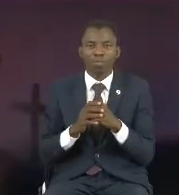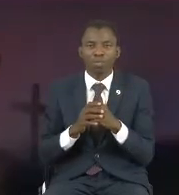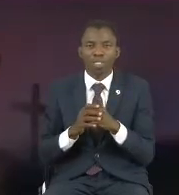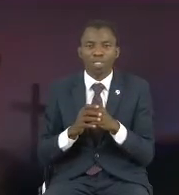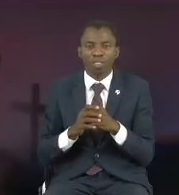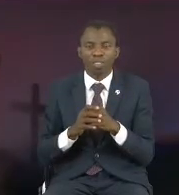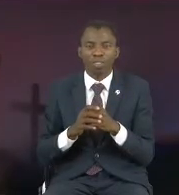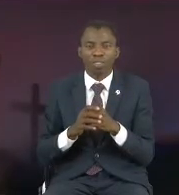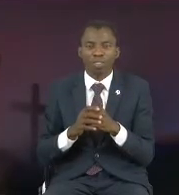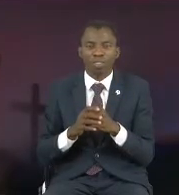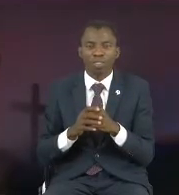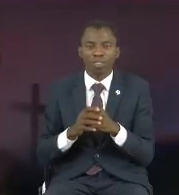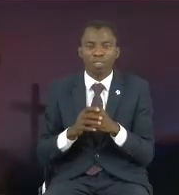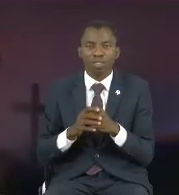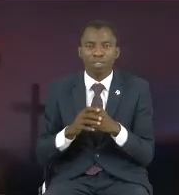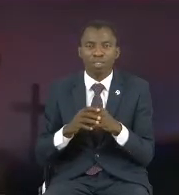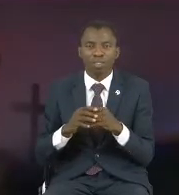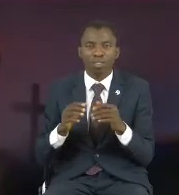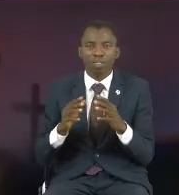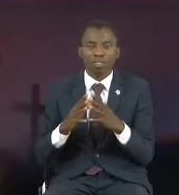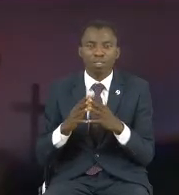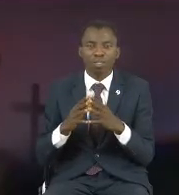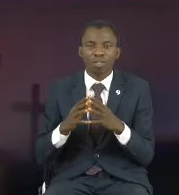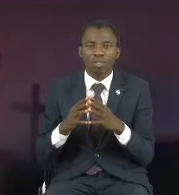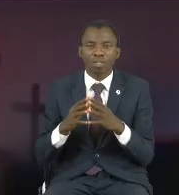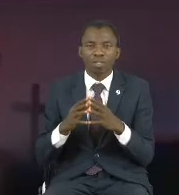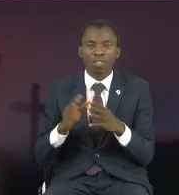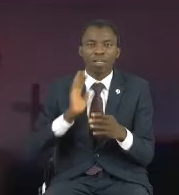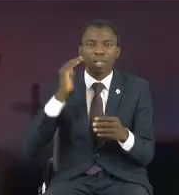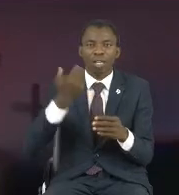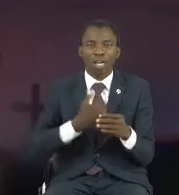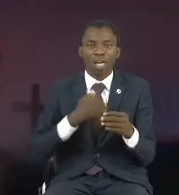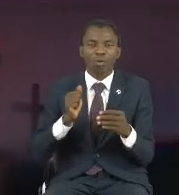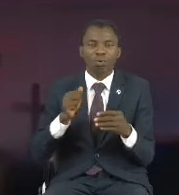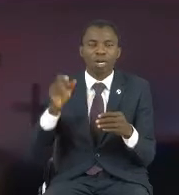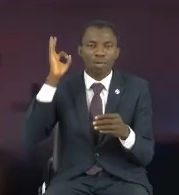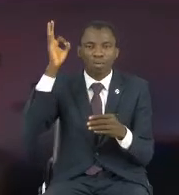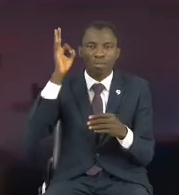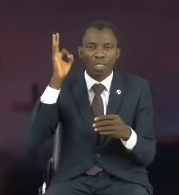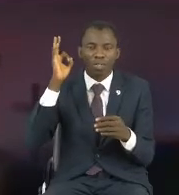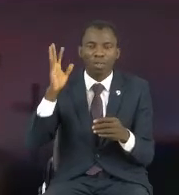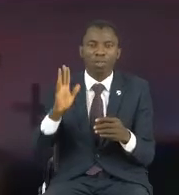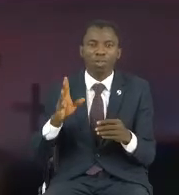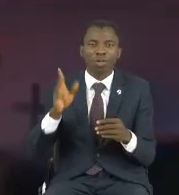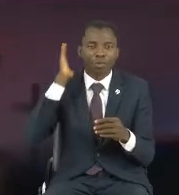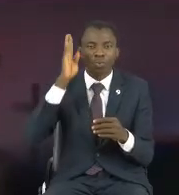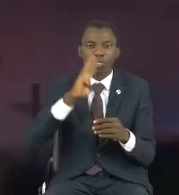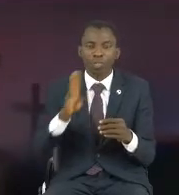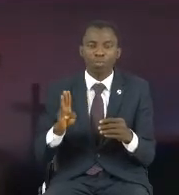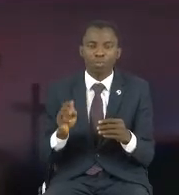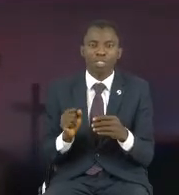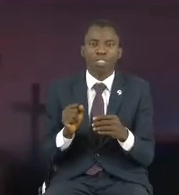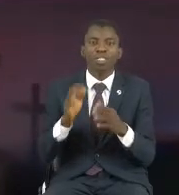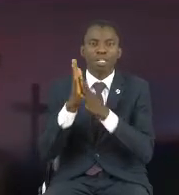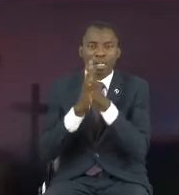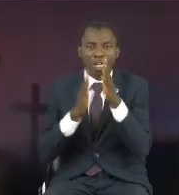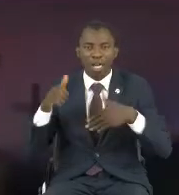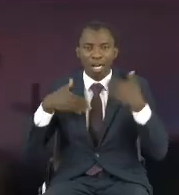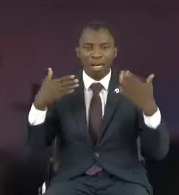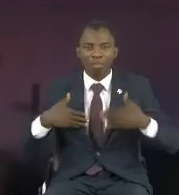this will be sent to you. Our pastor will be delighted to have you join this special